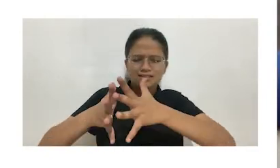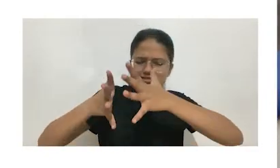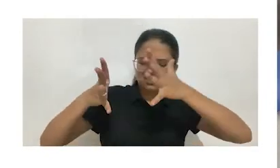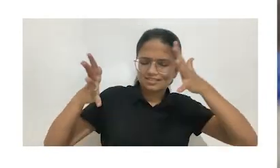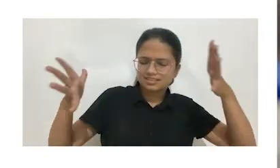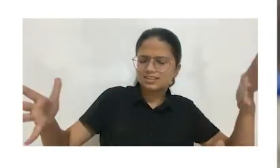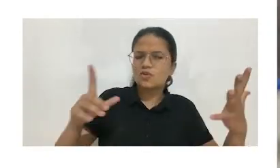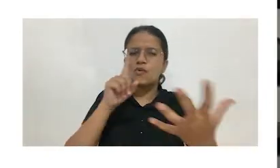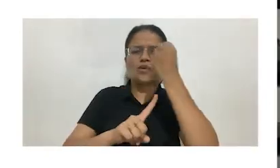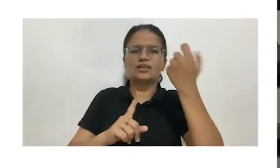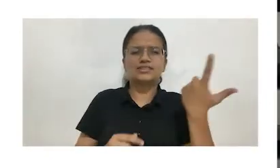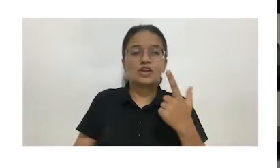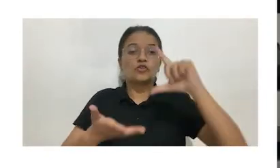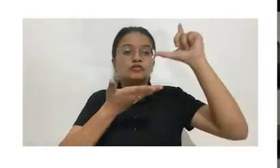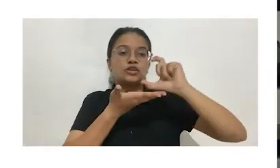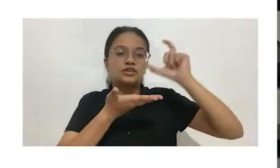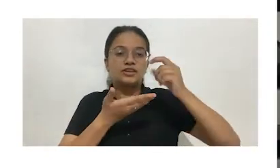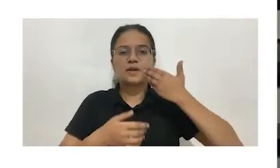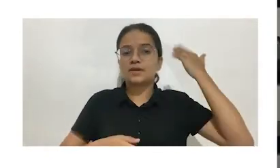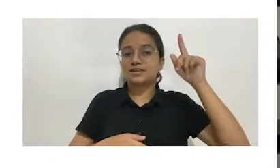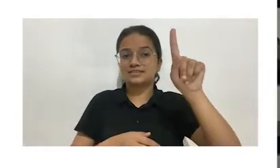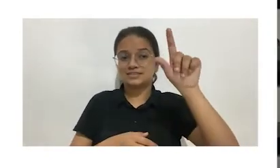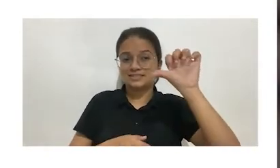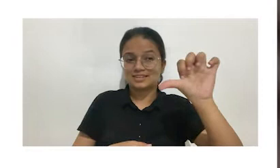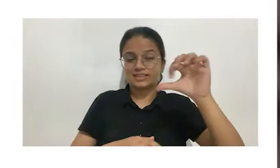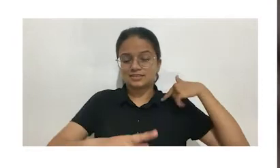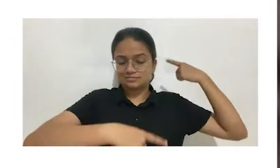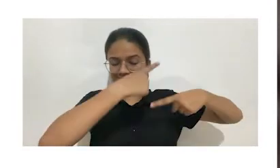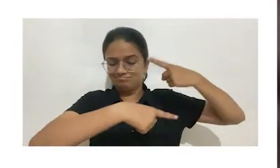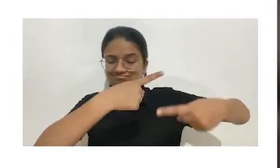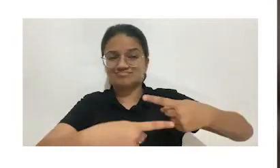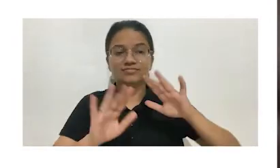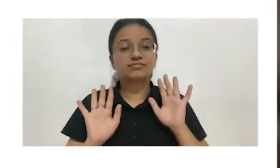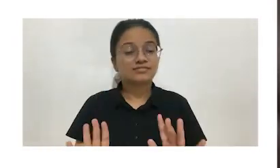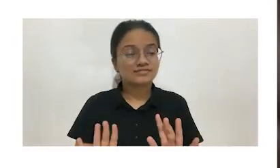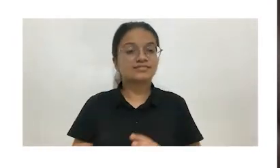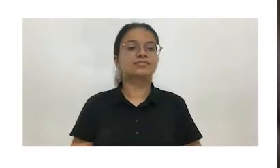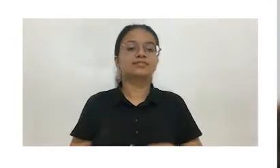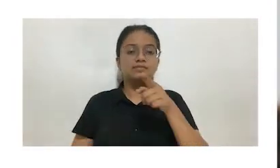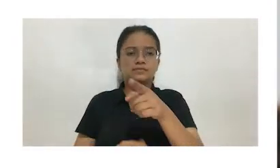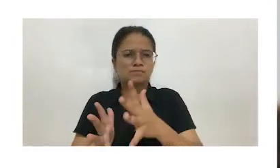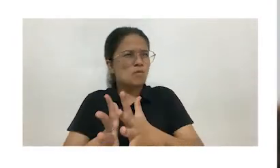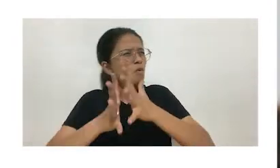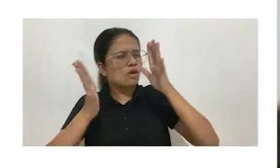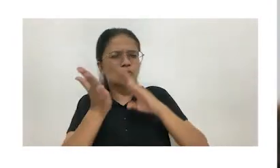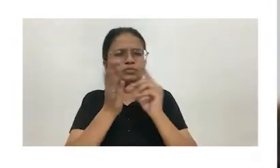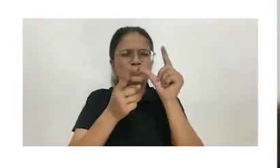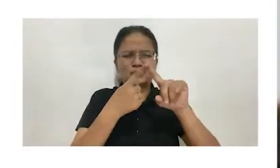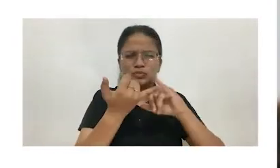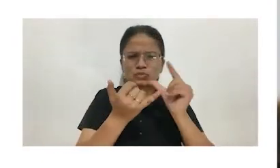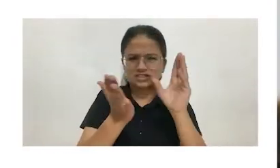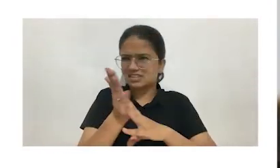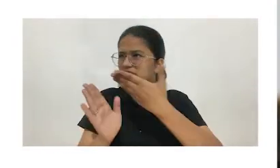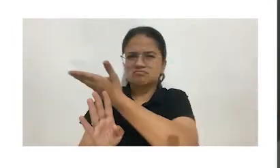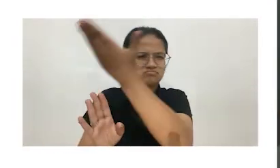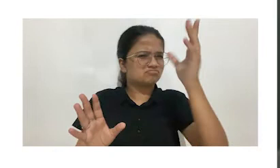The largest holdings we have are of photography from the 19th century right up to contemporary times. And most museums do not